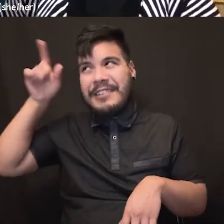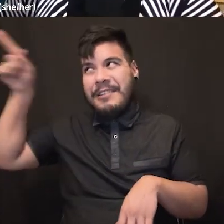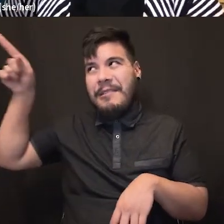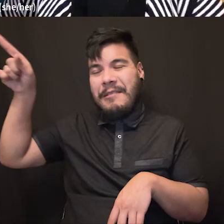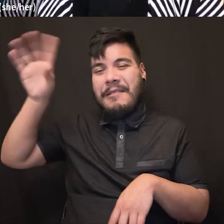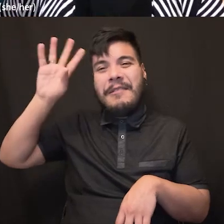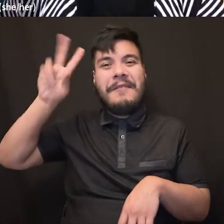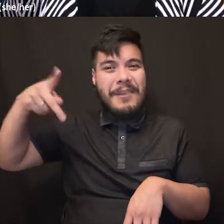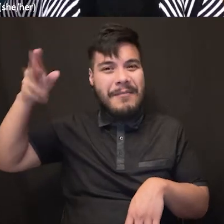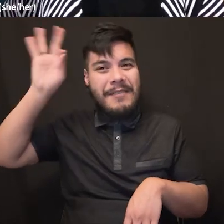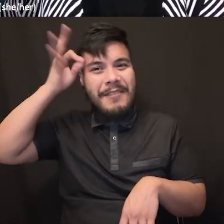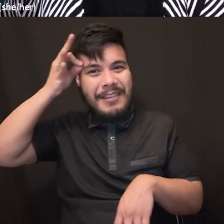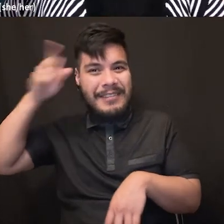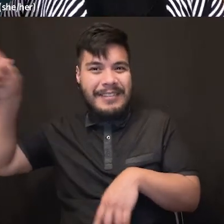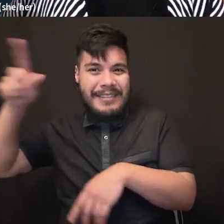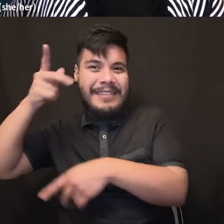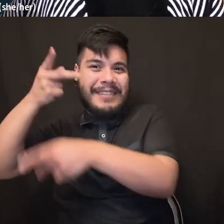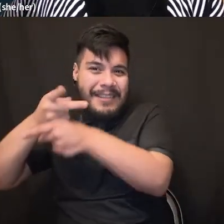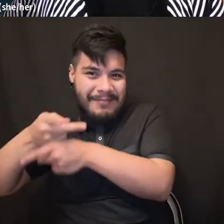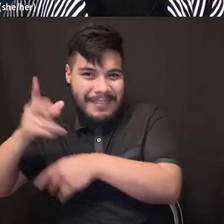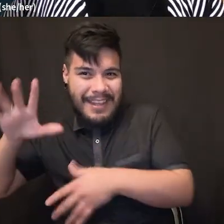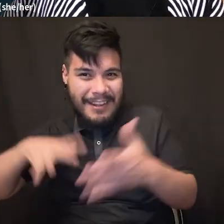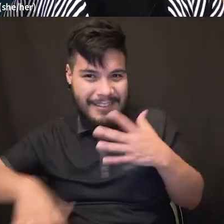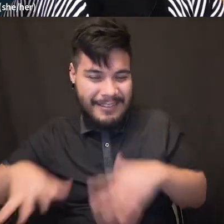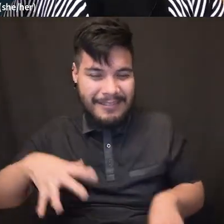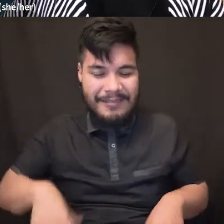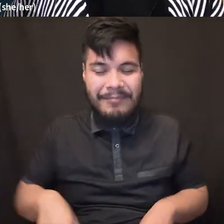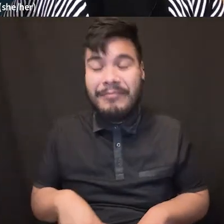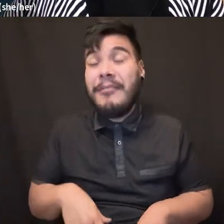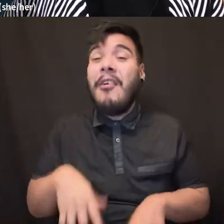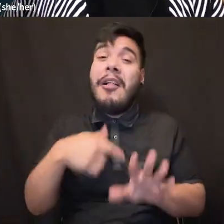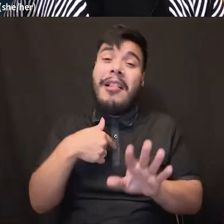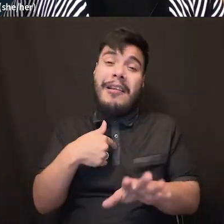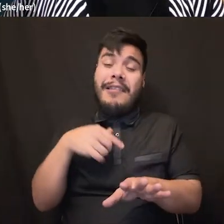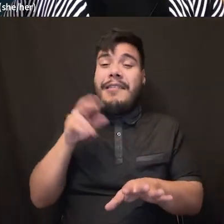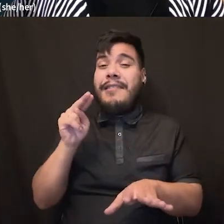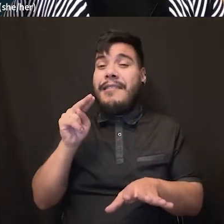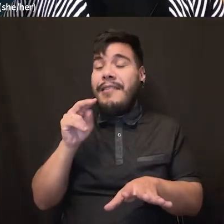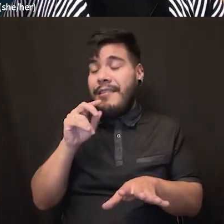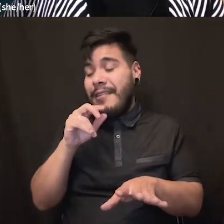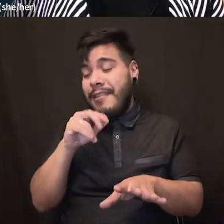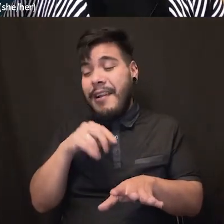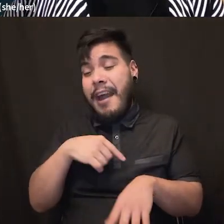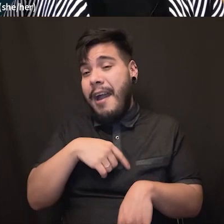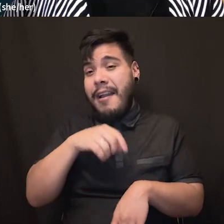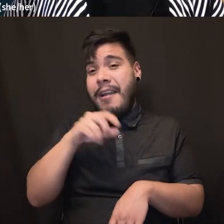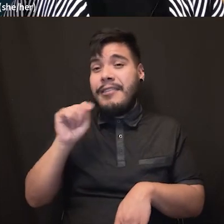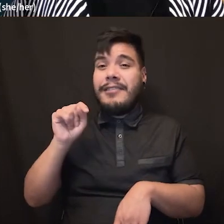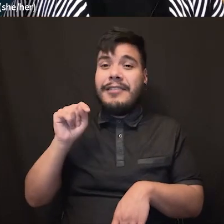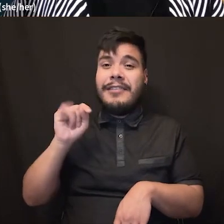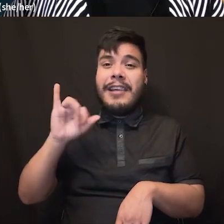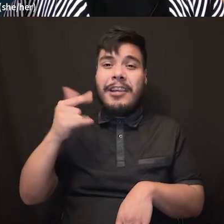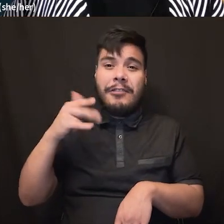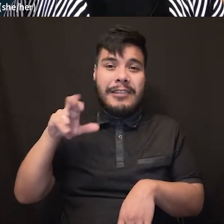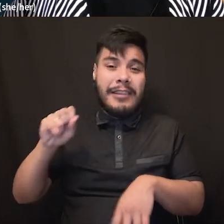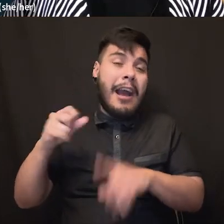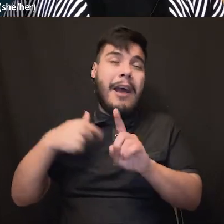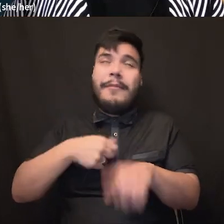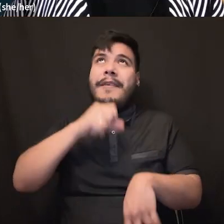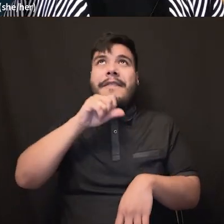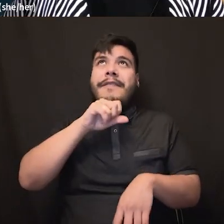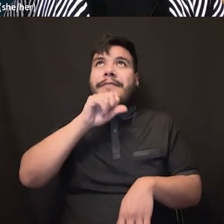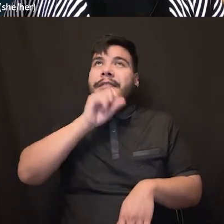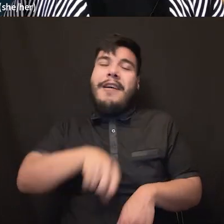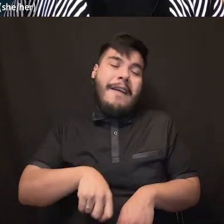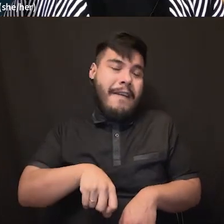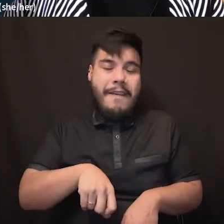keep it. Well, I am a fan of hot glue costumes. Folks who've been around here for a while may know that already. So I love,